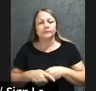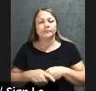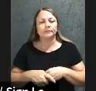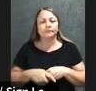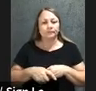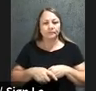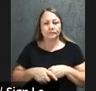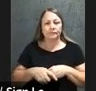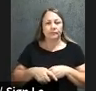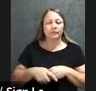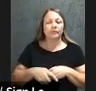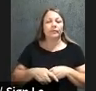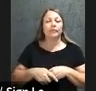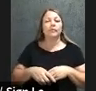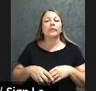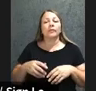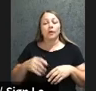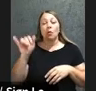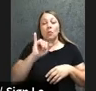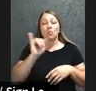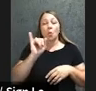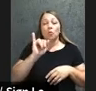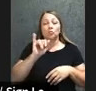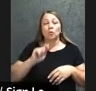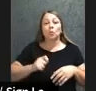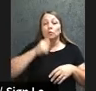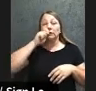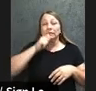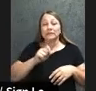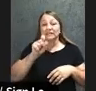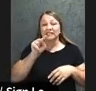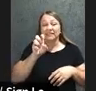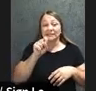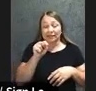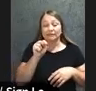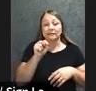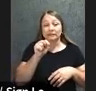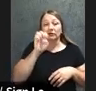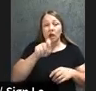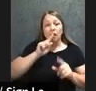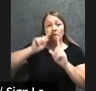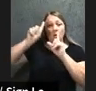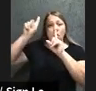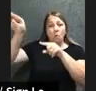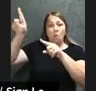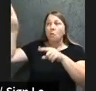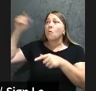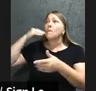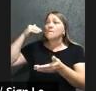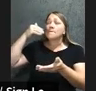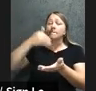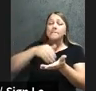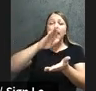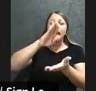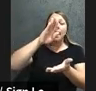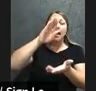There's also information about testing. You can still order tests through the mail to be delivered to your home that are designed to be